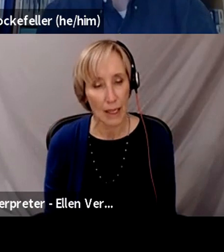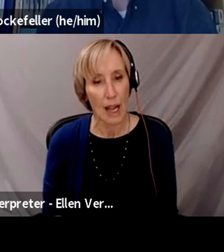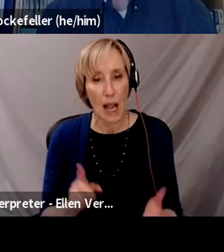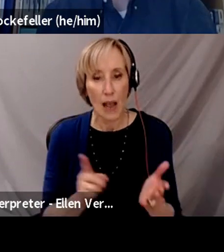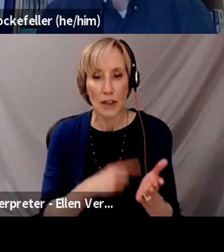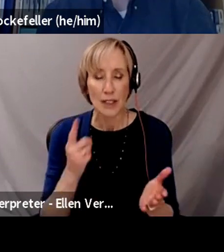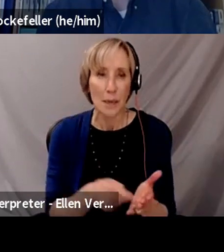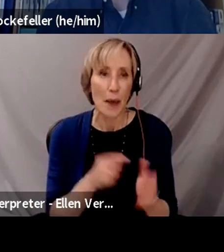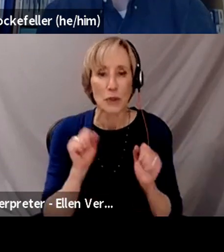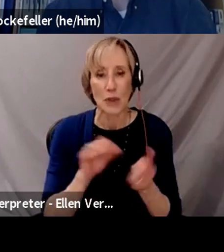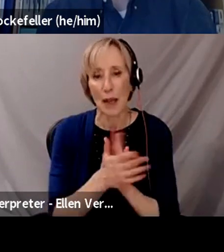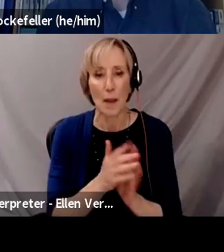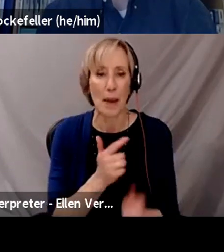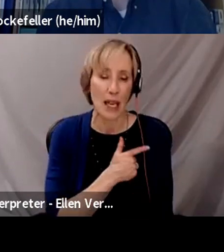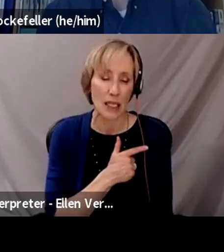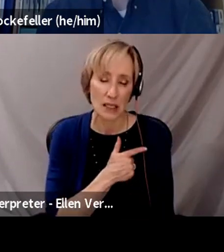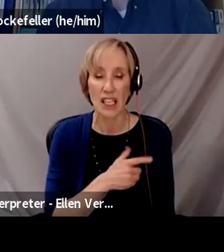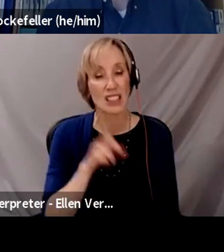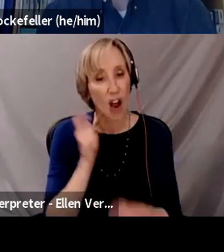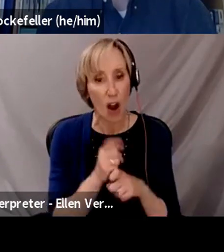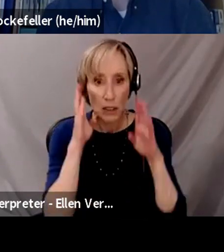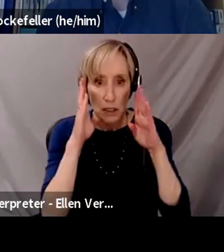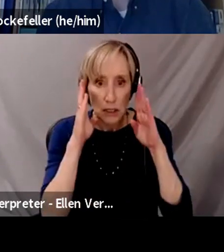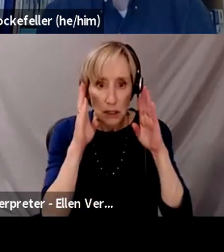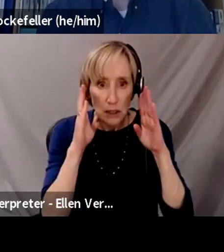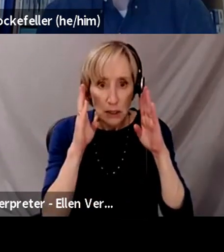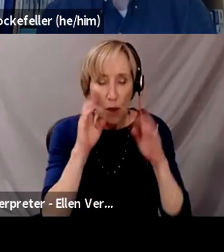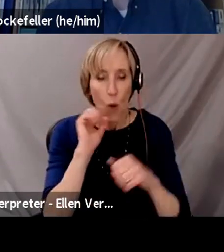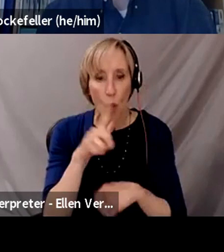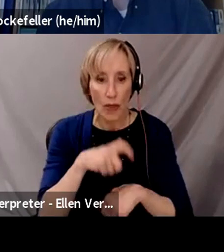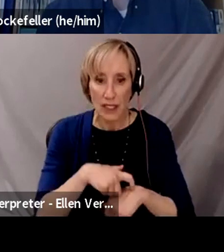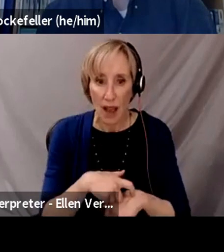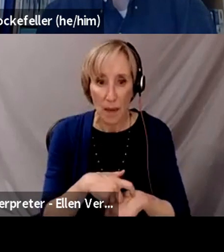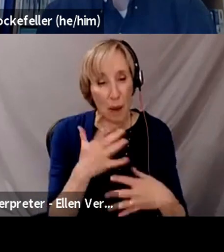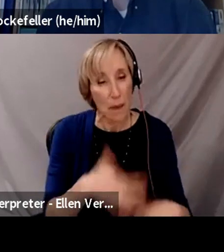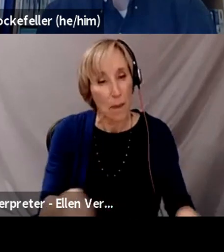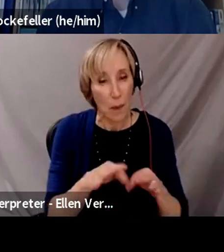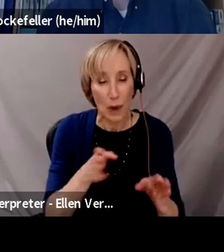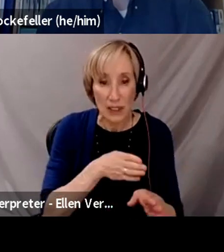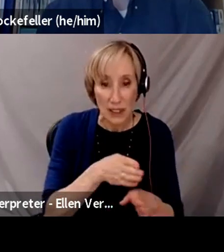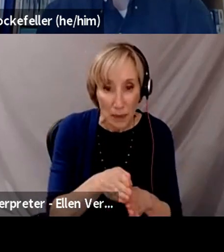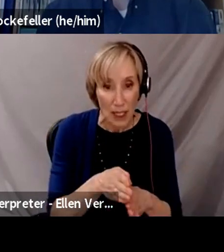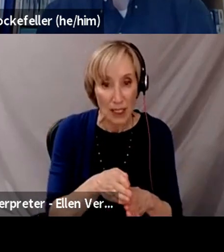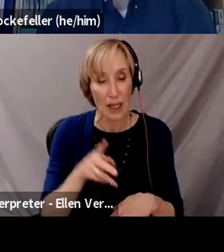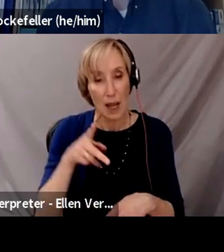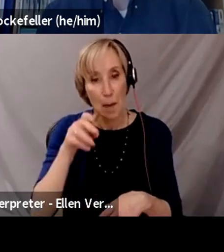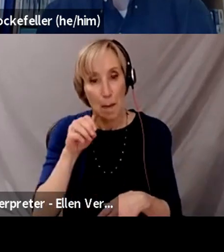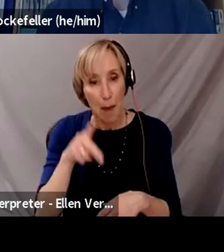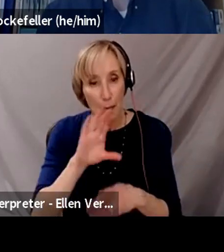little lazy or lose my vigilance around how important these subjects are, especially in circles like when it comes to pop culture. So